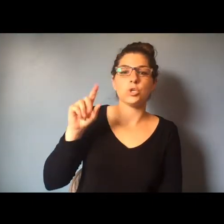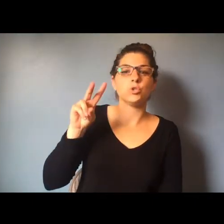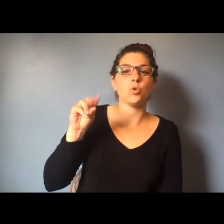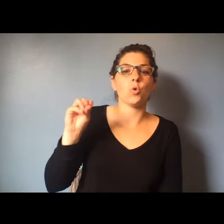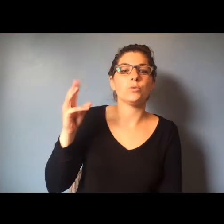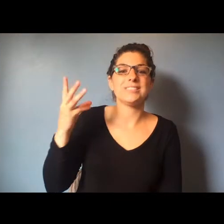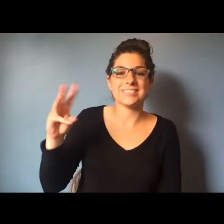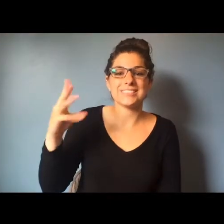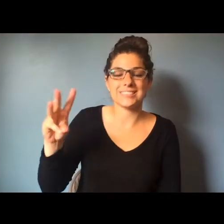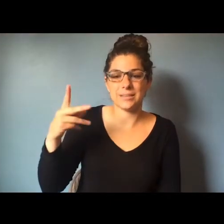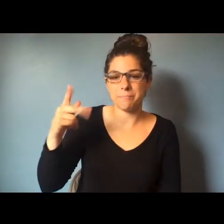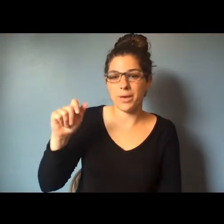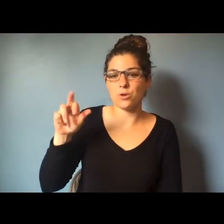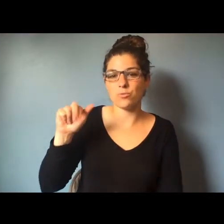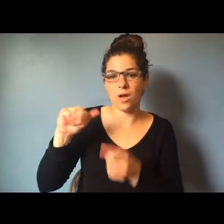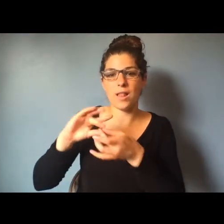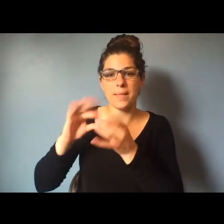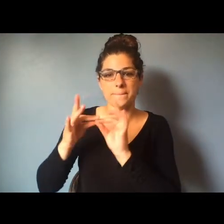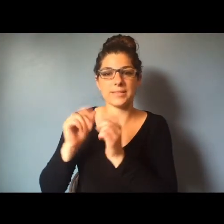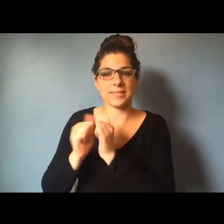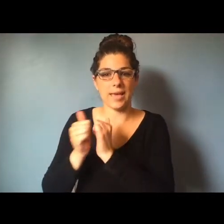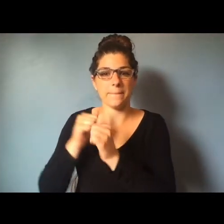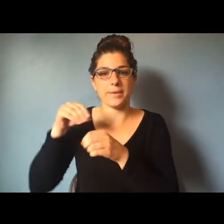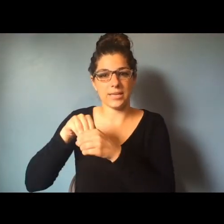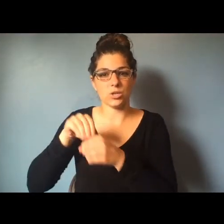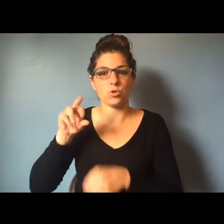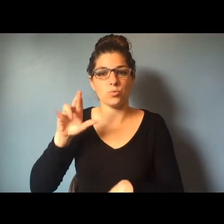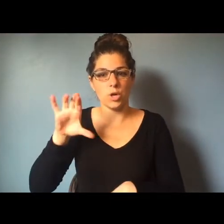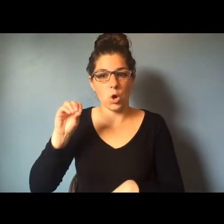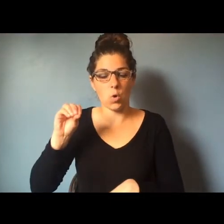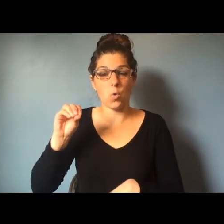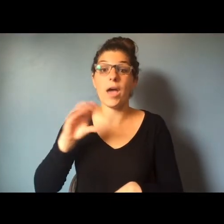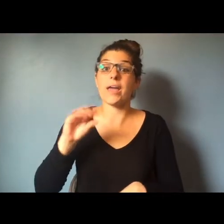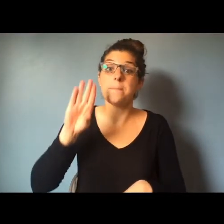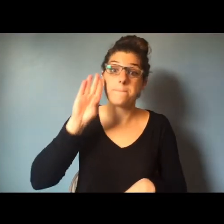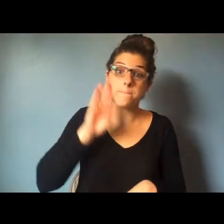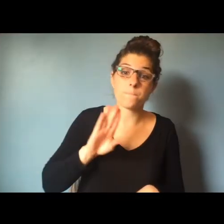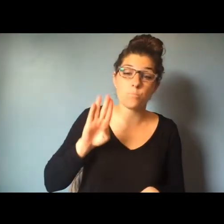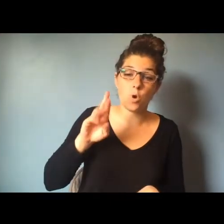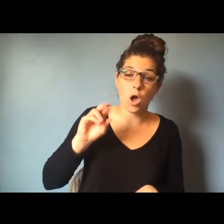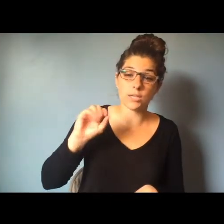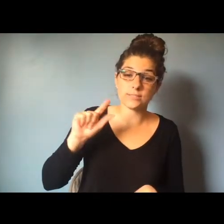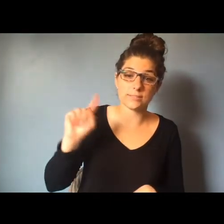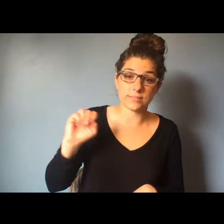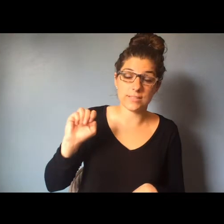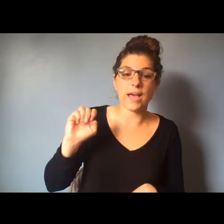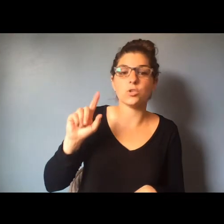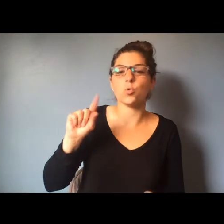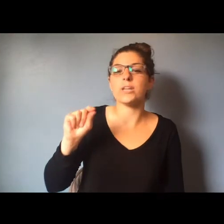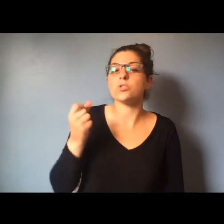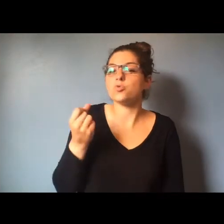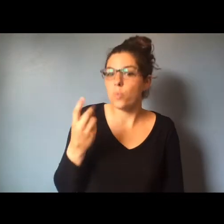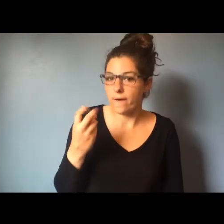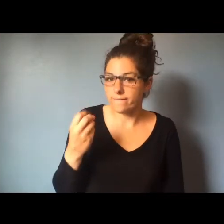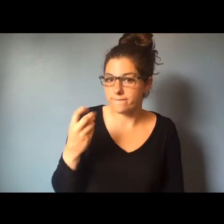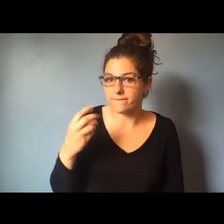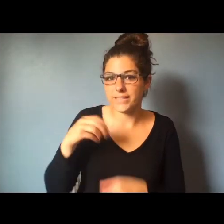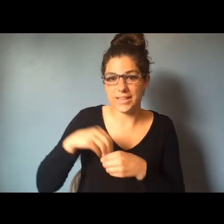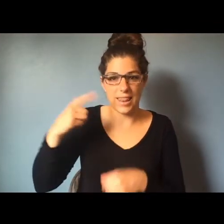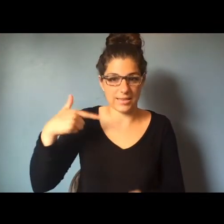2016 Paralympic Games in Rio and bronze at the 2012 Paralympic Games in